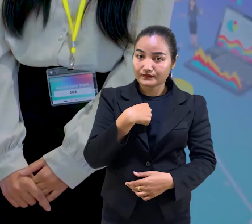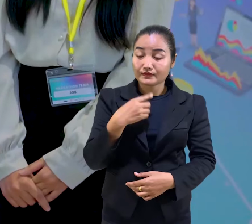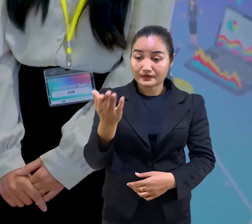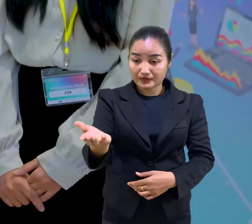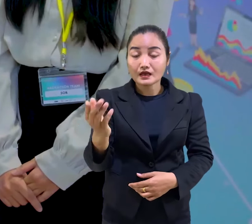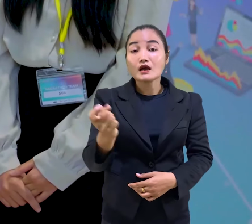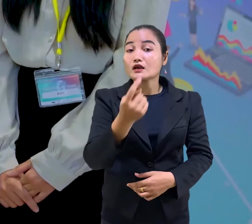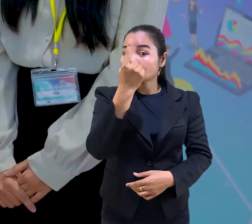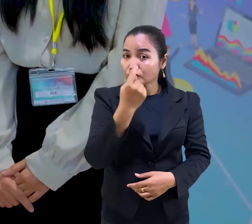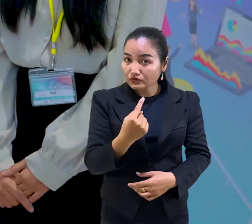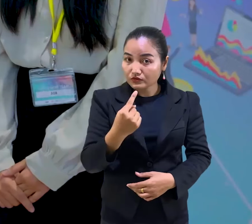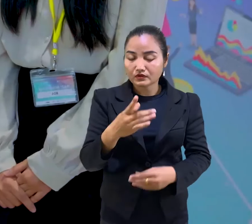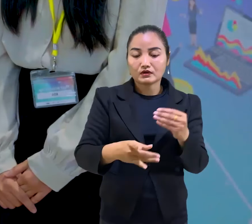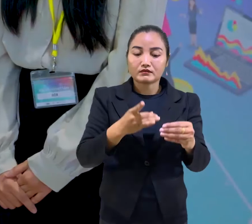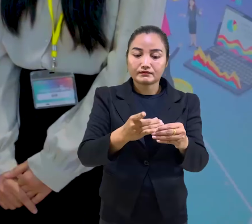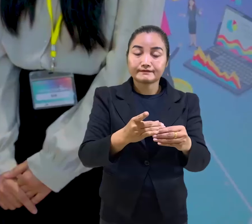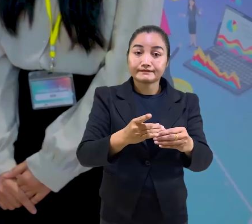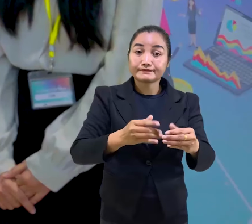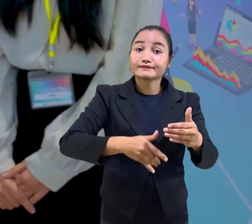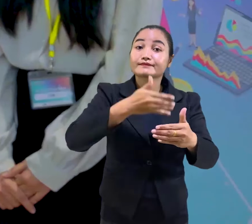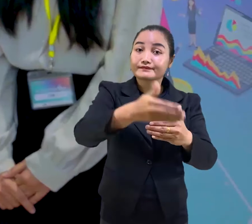You understand my question?